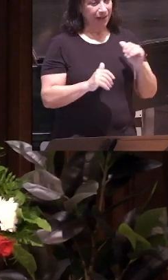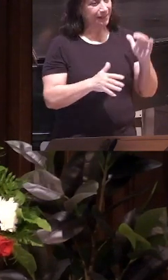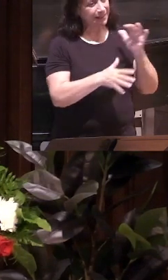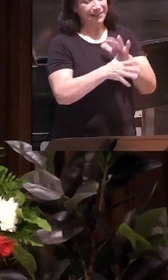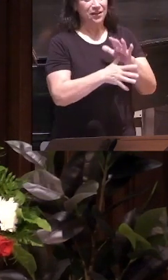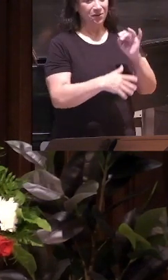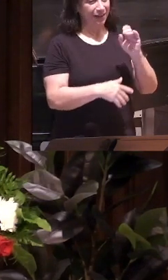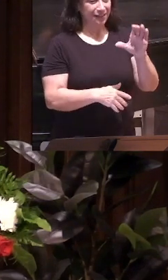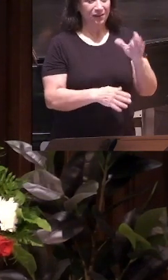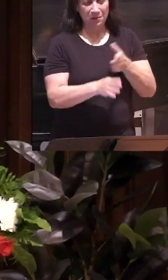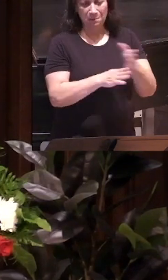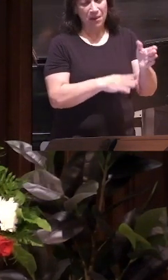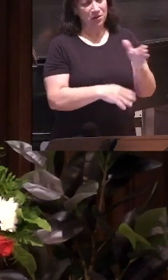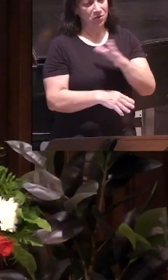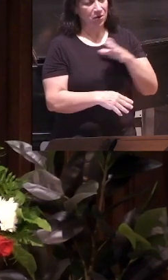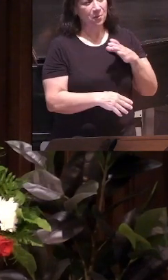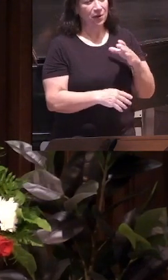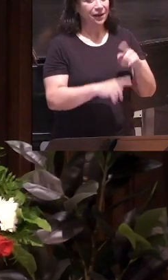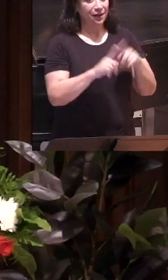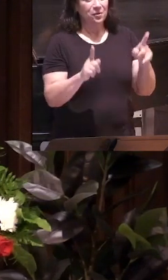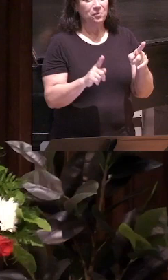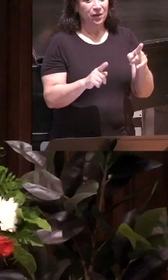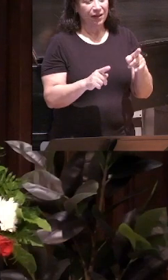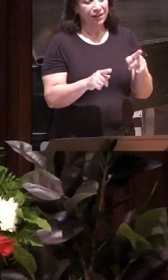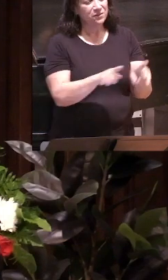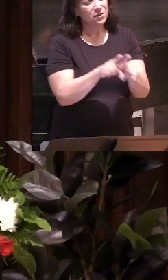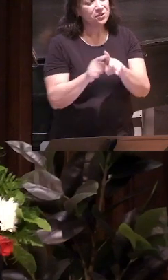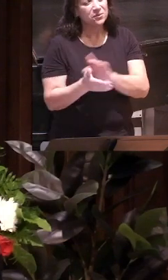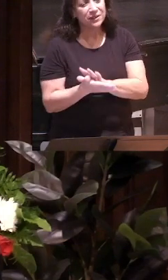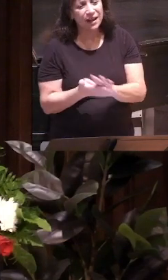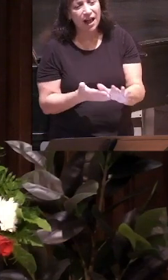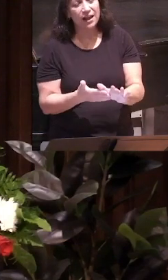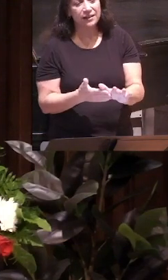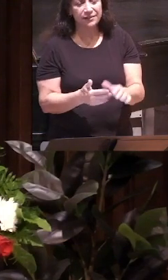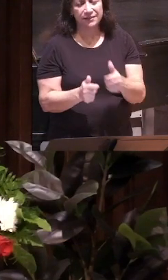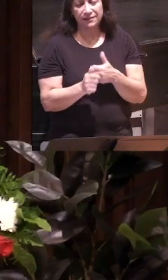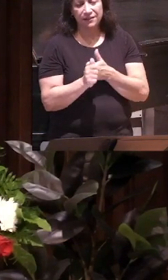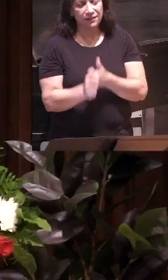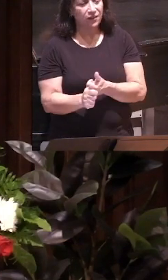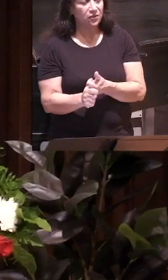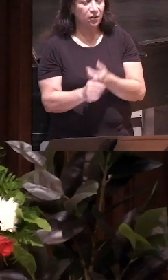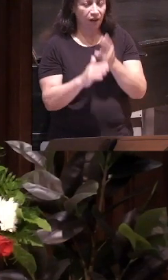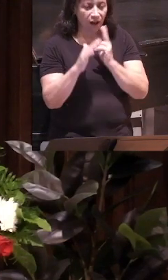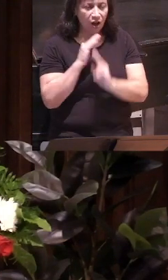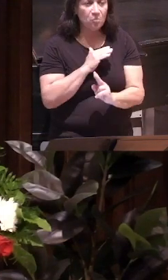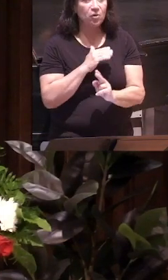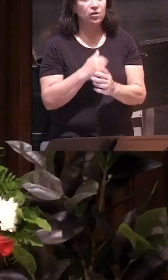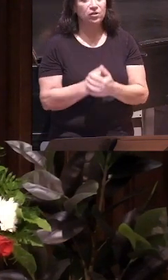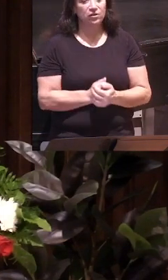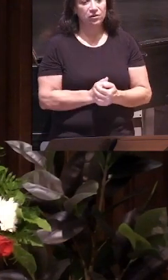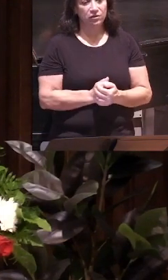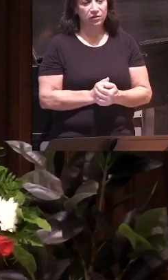major corporation, but he was also kind, loyal, humble.